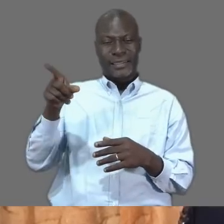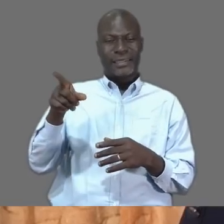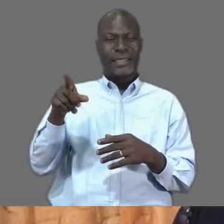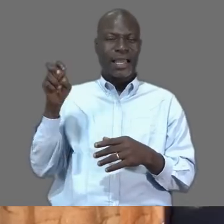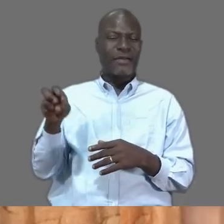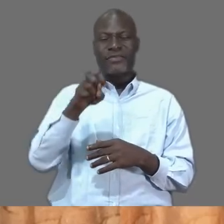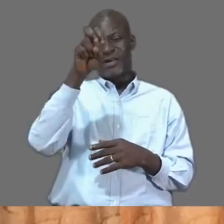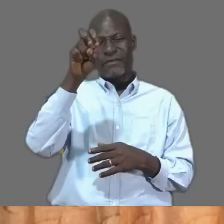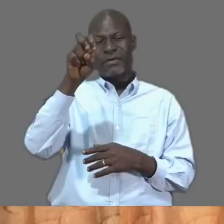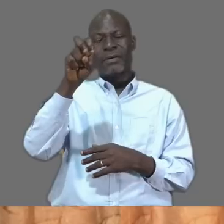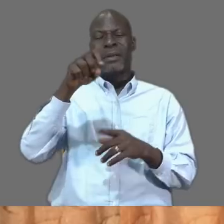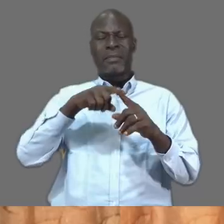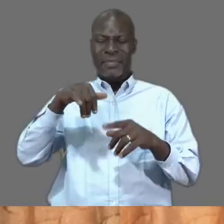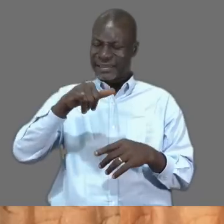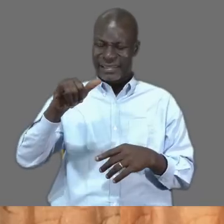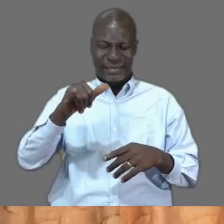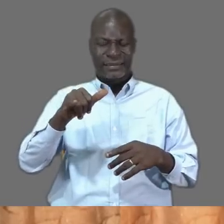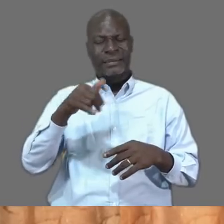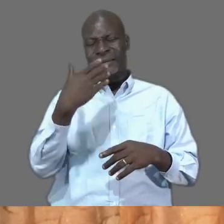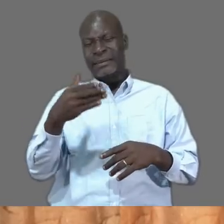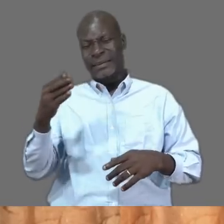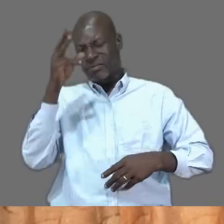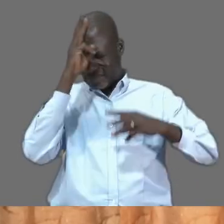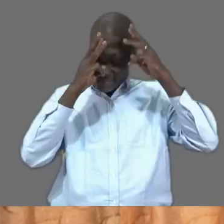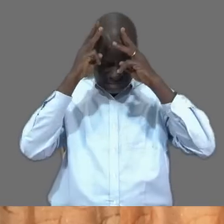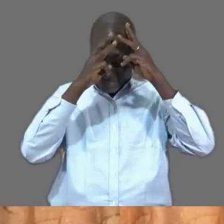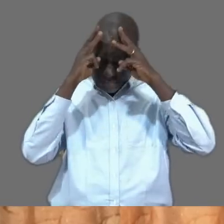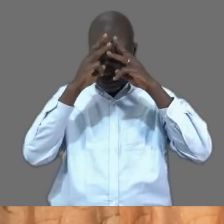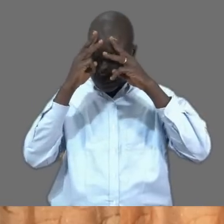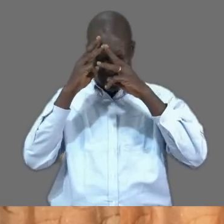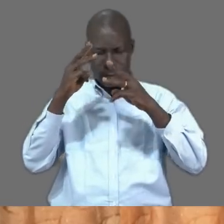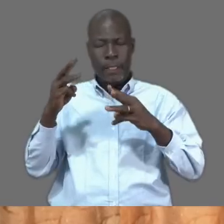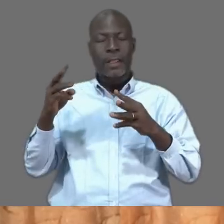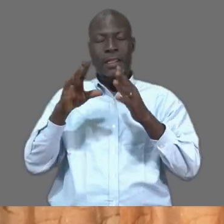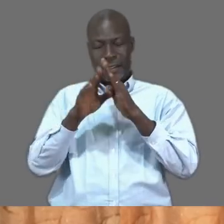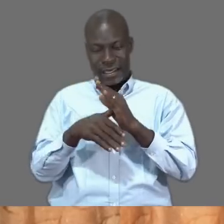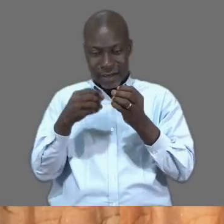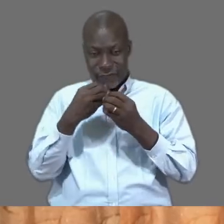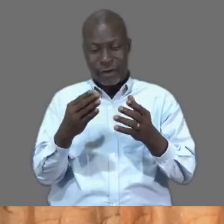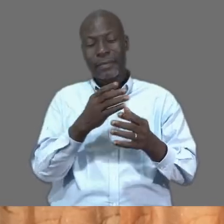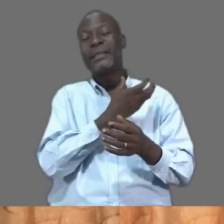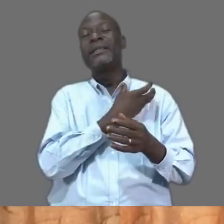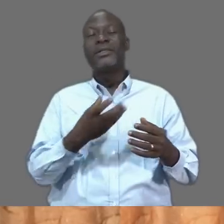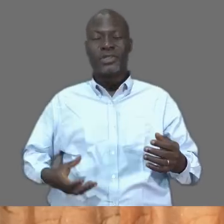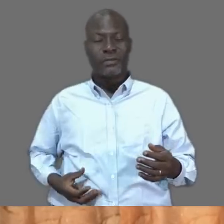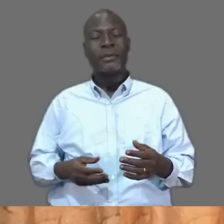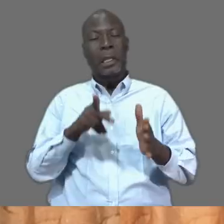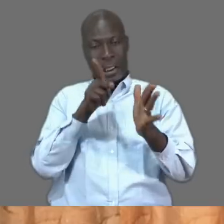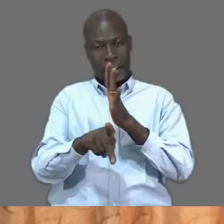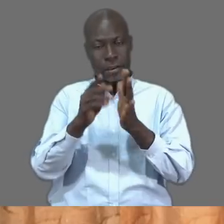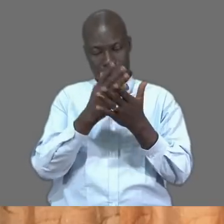kwan akosuhum ana fe na ade oyeye no e hante no ana akoka kire o hene se bone amadie